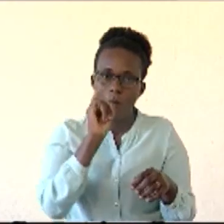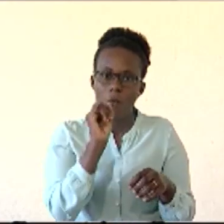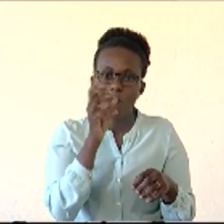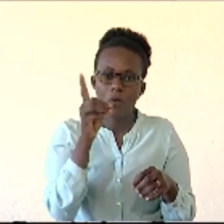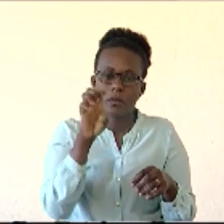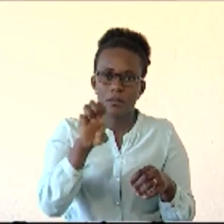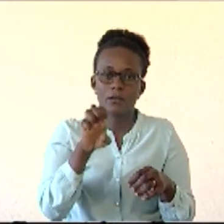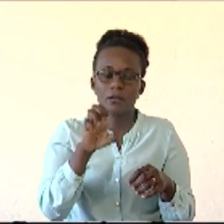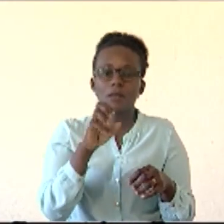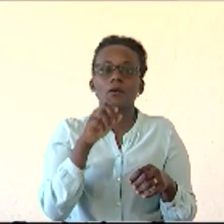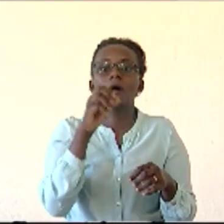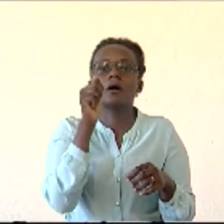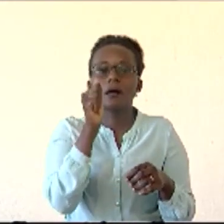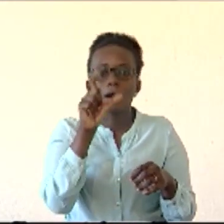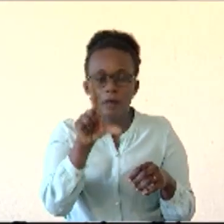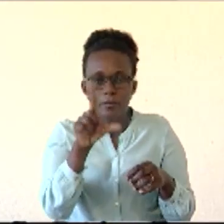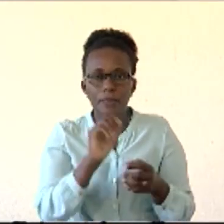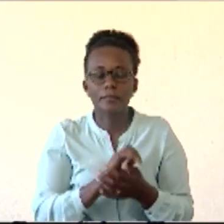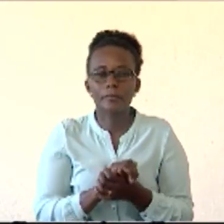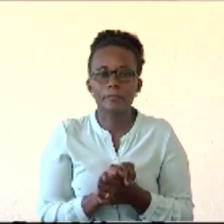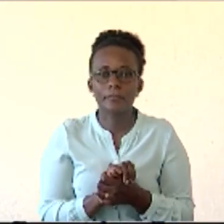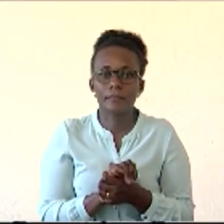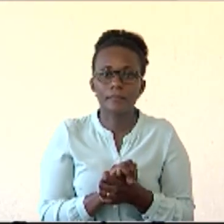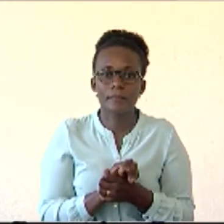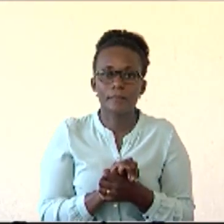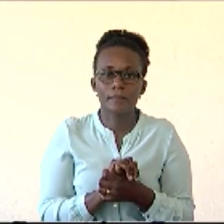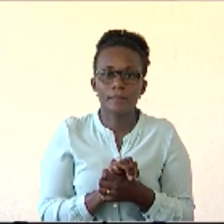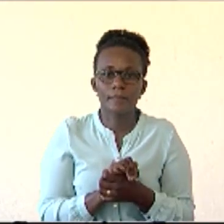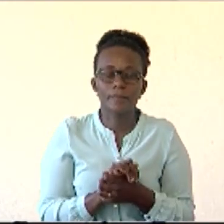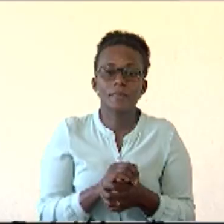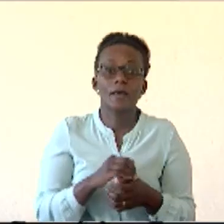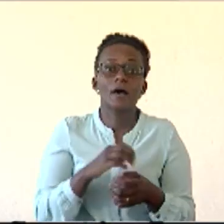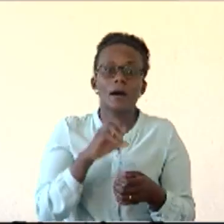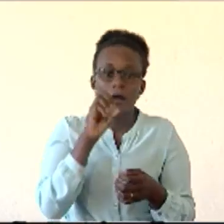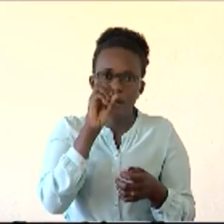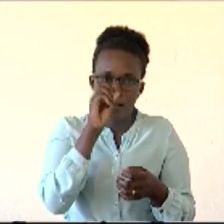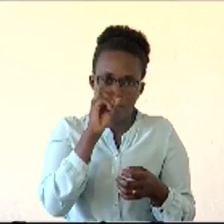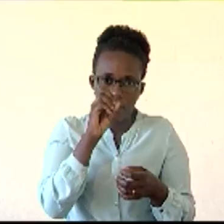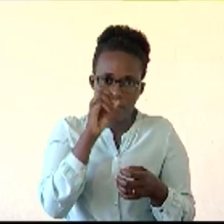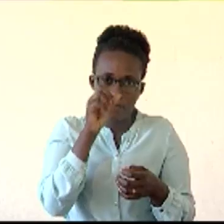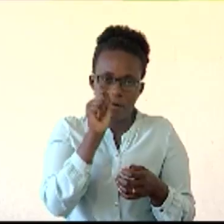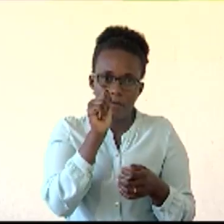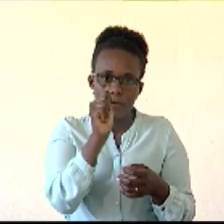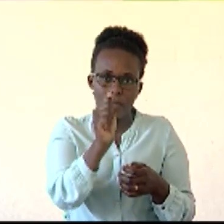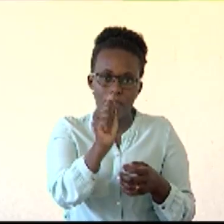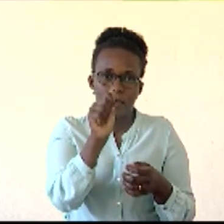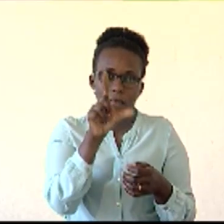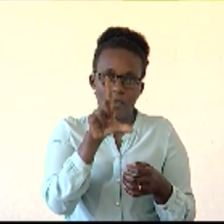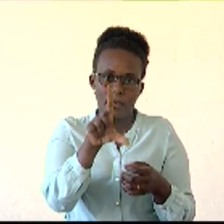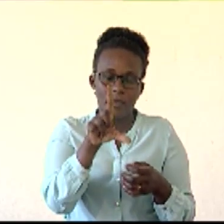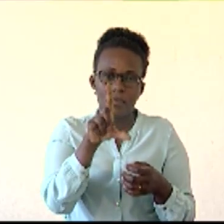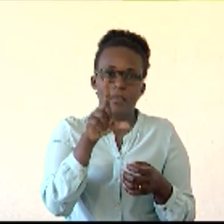cryolite because aluminum oxide has a very high boiling point. So it is mixed with